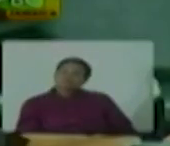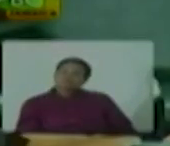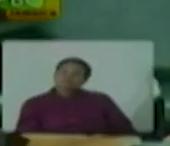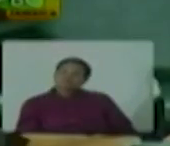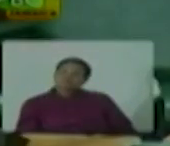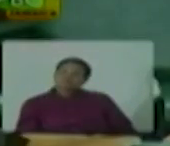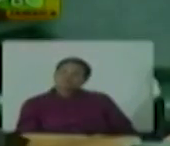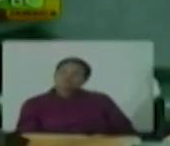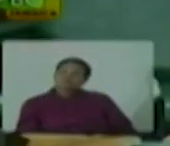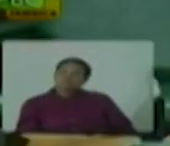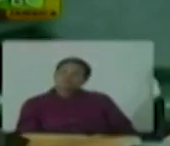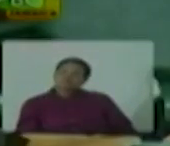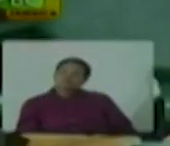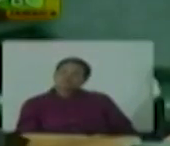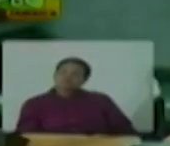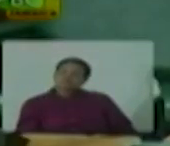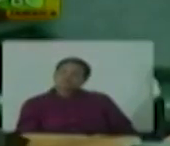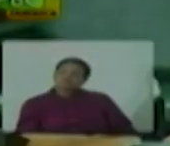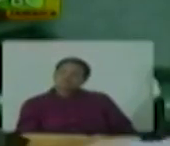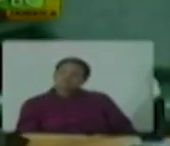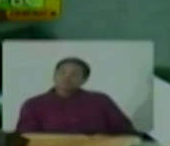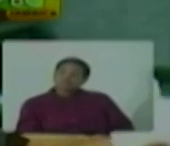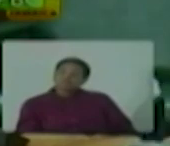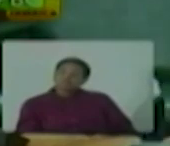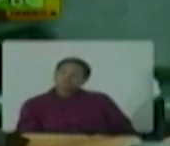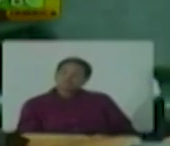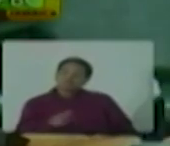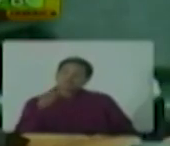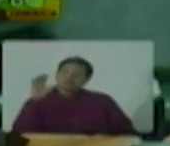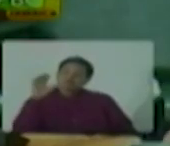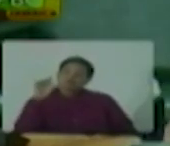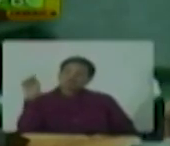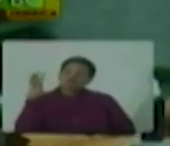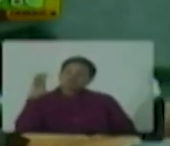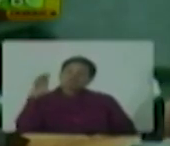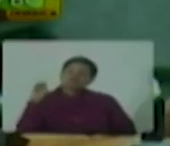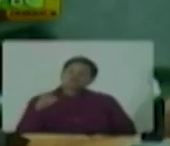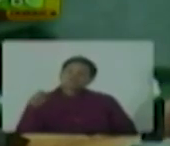of 31,000 and you say 5%, 5 or whatever, 5-6%,